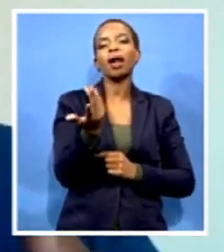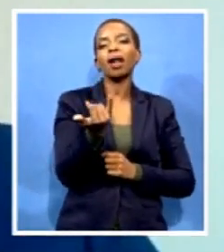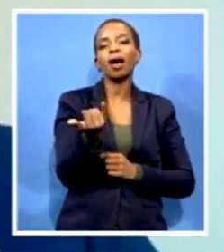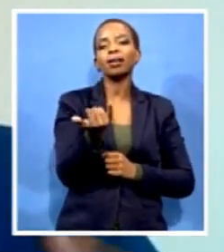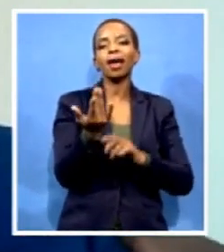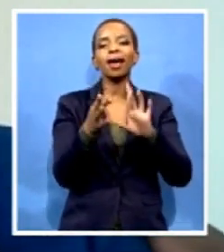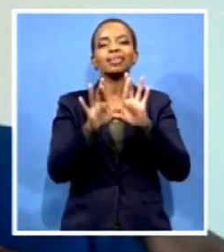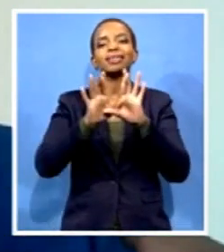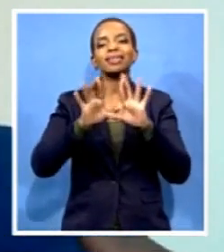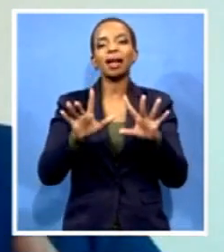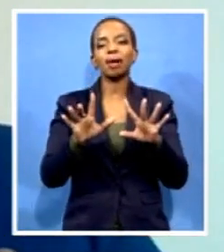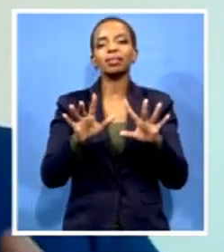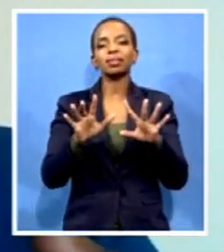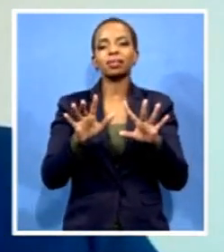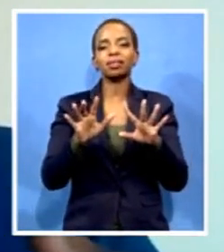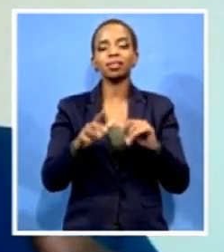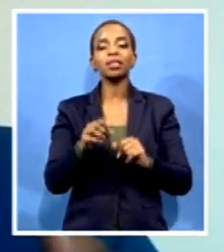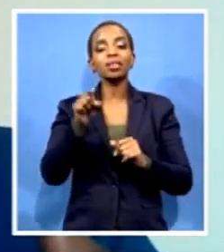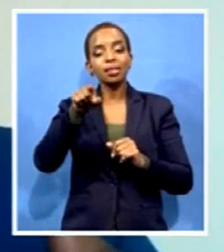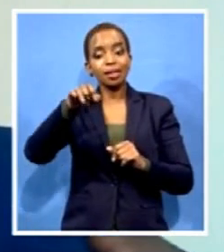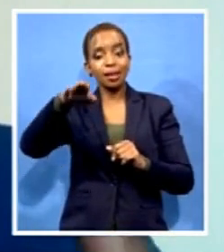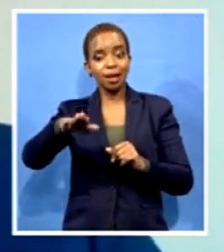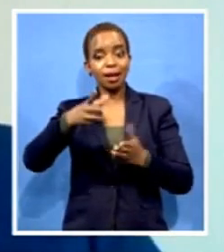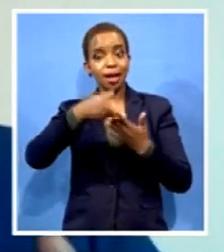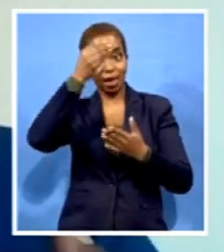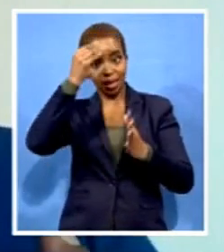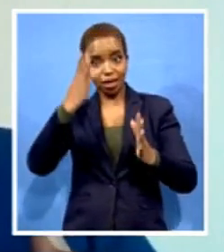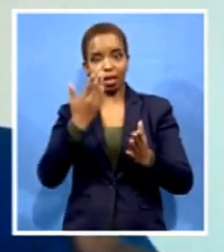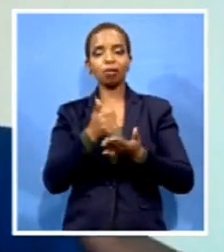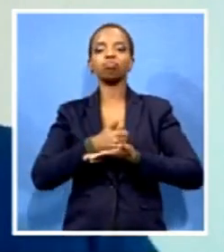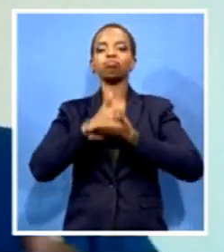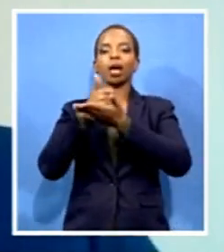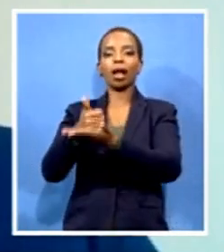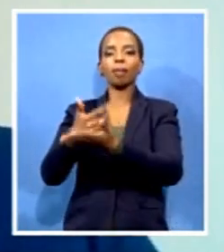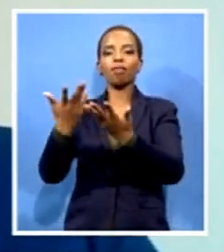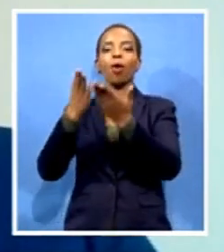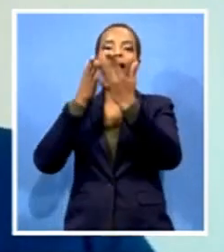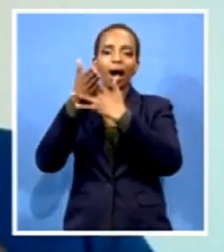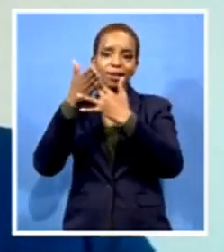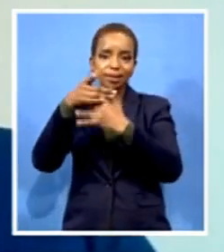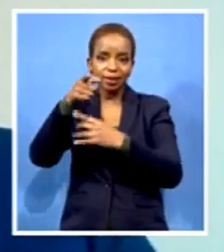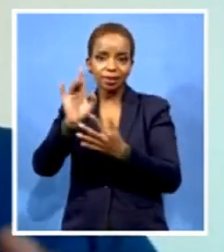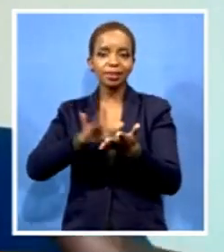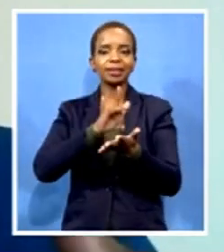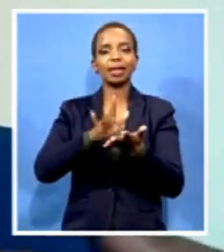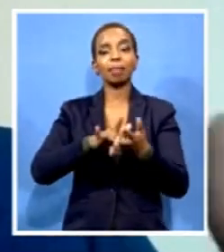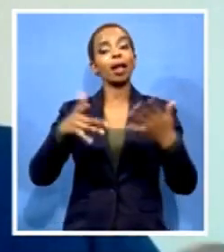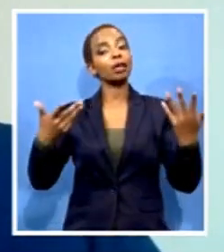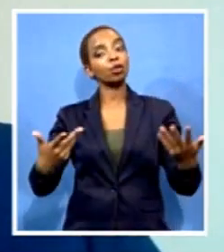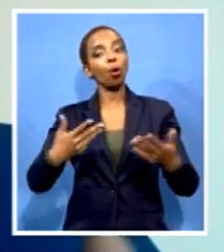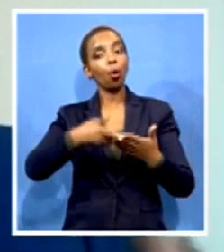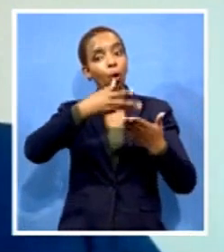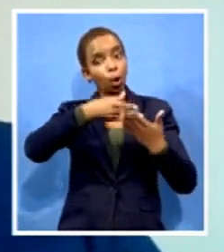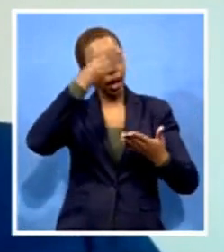access that tablet. That can help a teacher to access that tablet. For us to install that Wi-Fi and